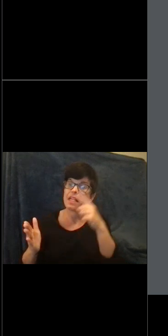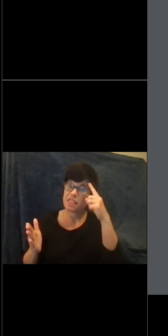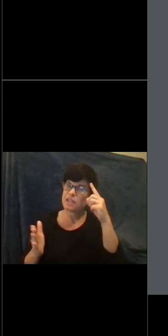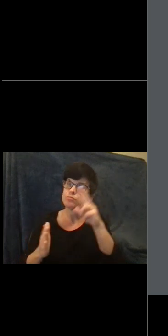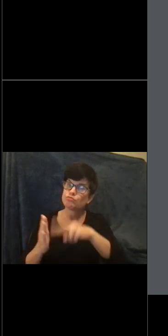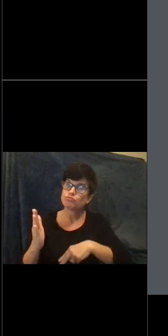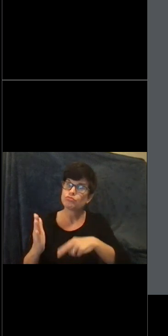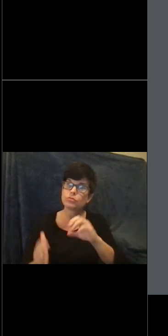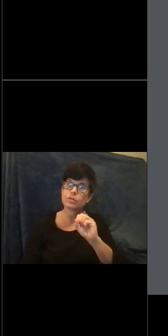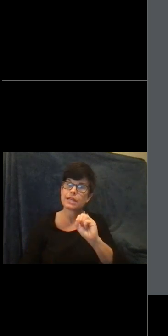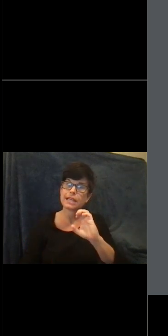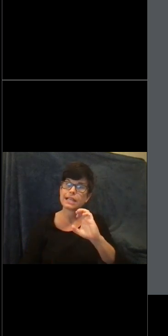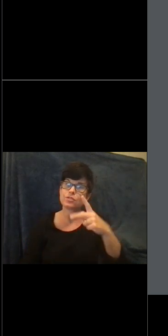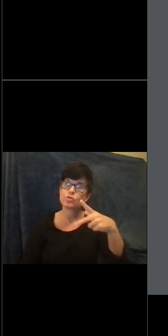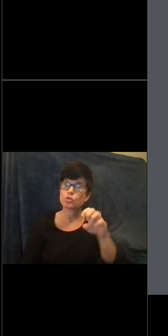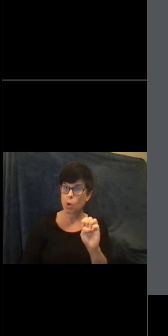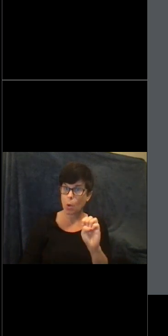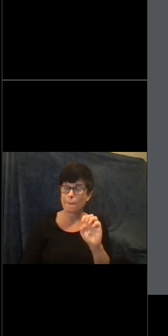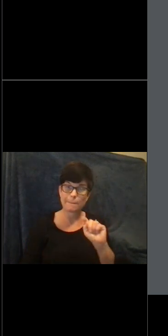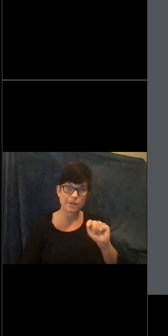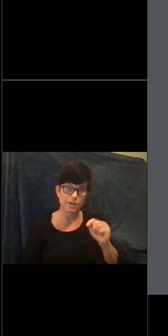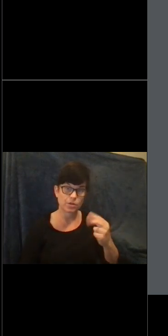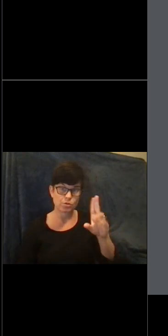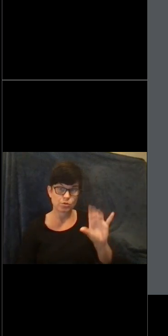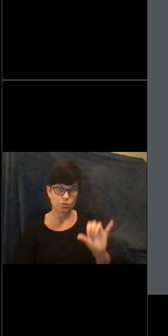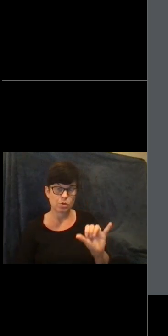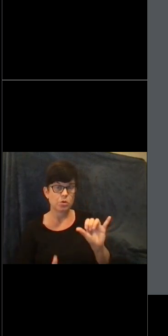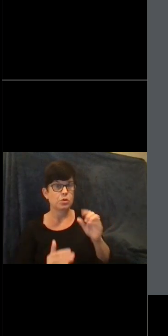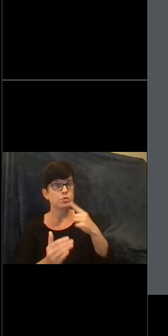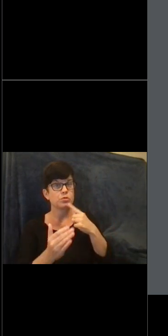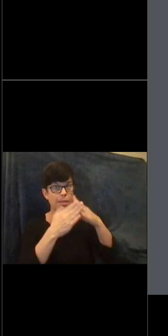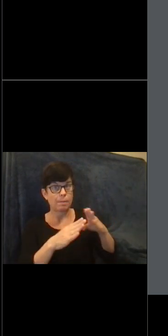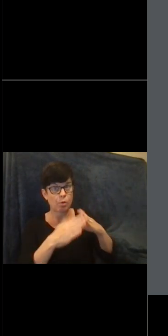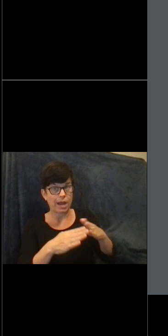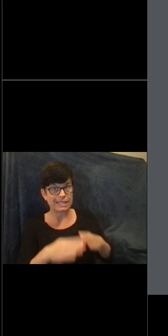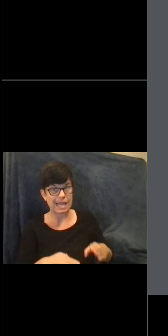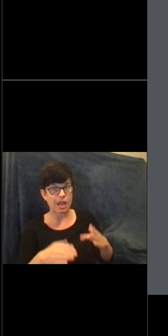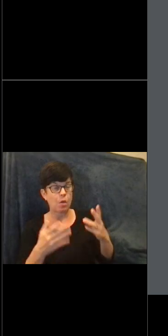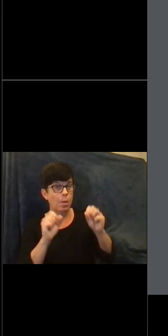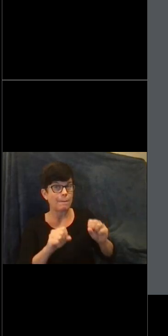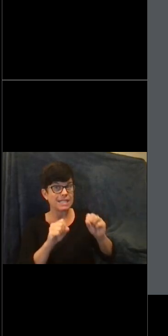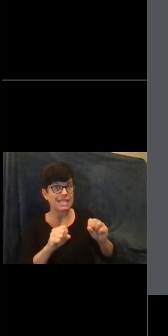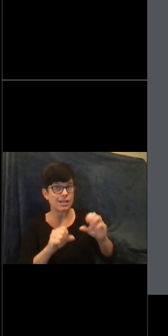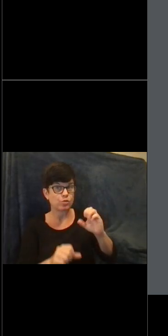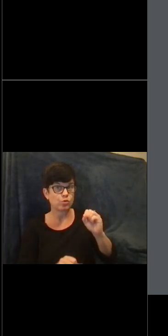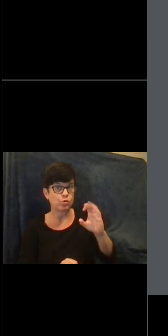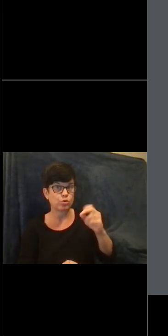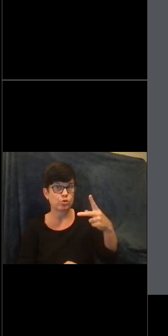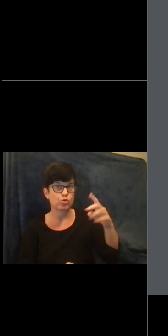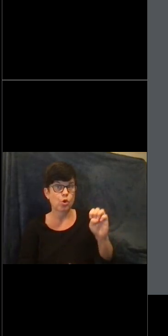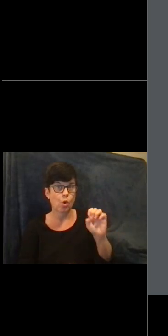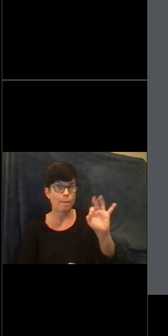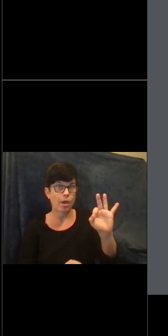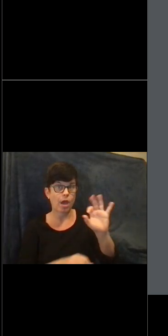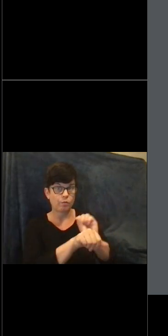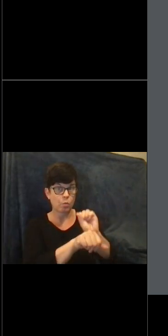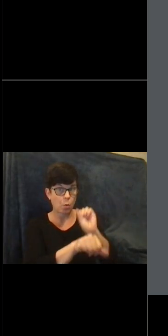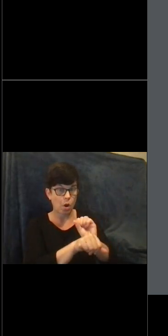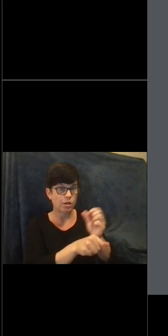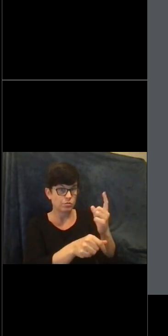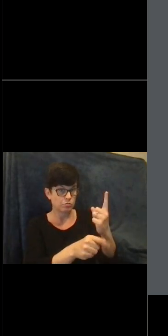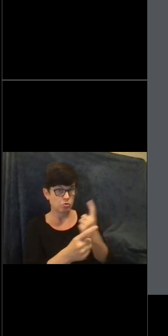think just like Twi, you gave us this breakdown of what the potential scope of work could be. And you asked us to go and look at it and see if there's